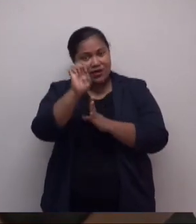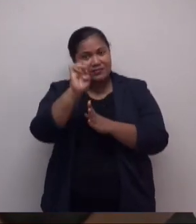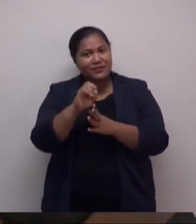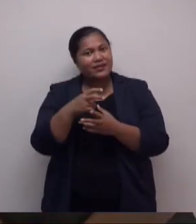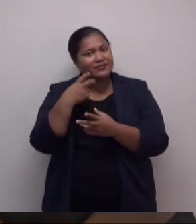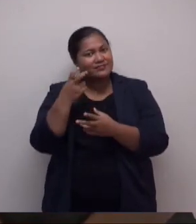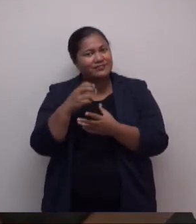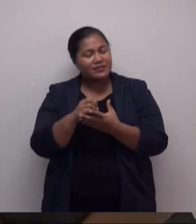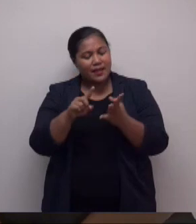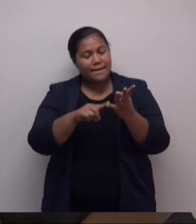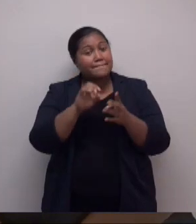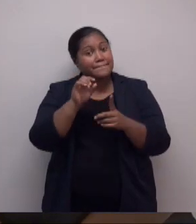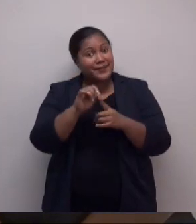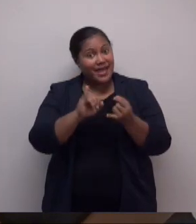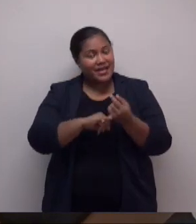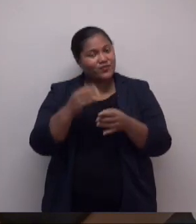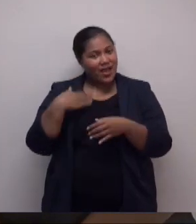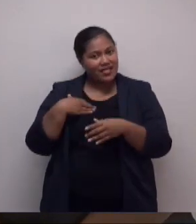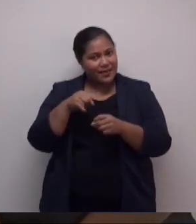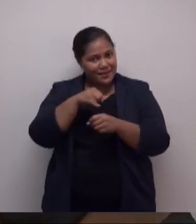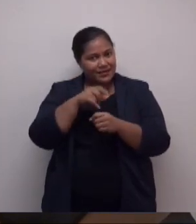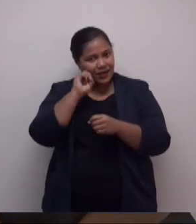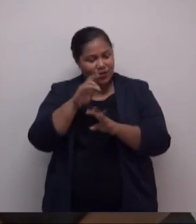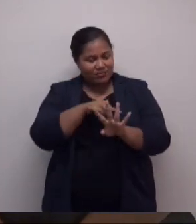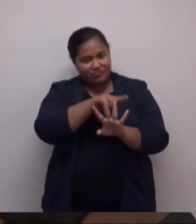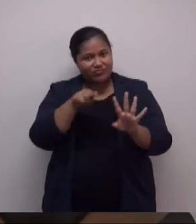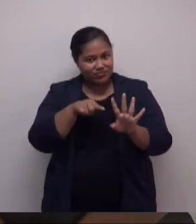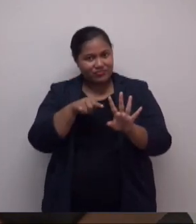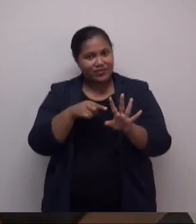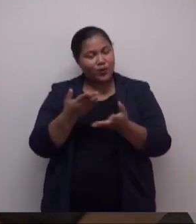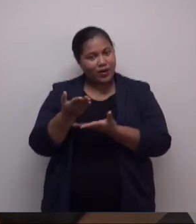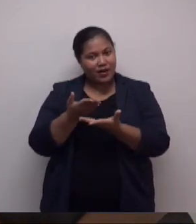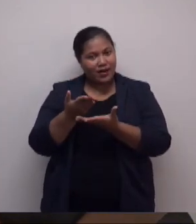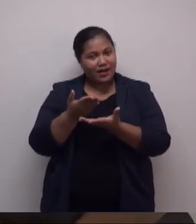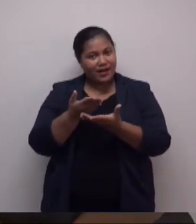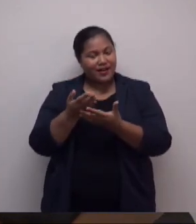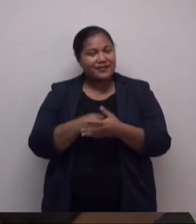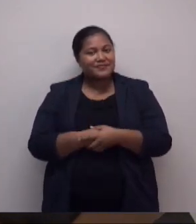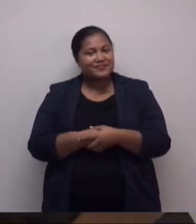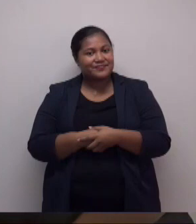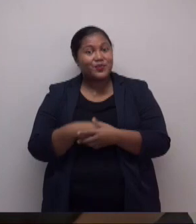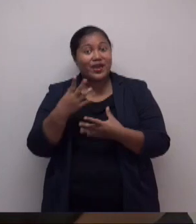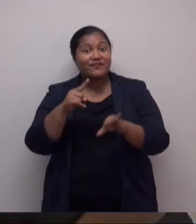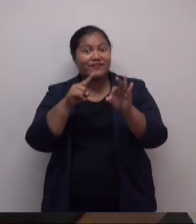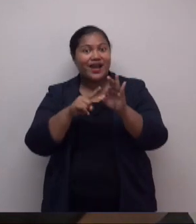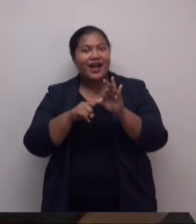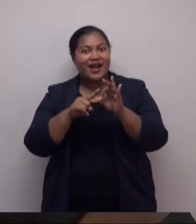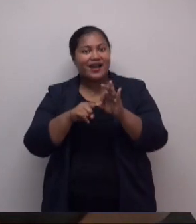and the PS for Health and Medical Services will go over the specifics and take questions from the